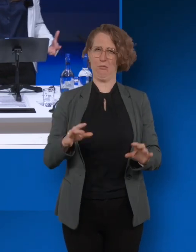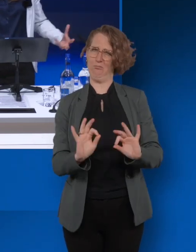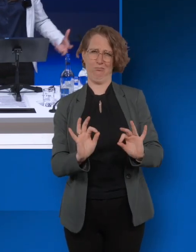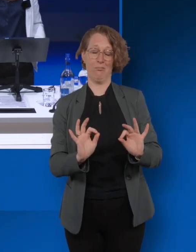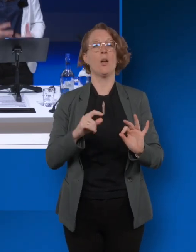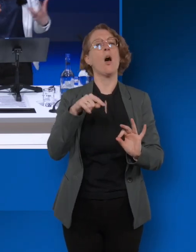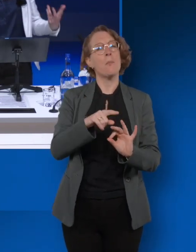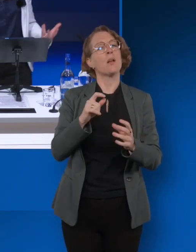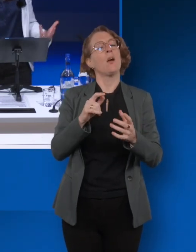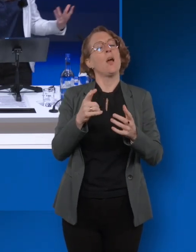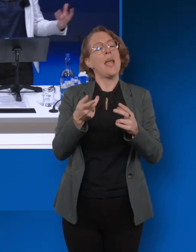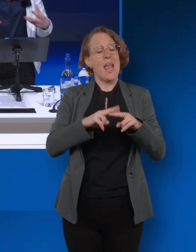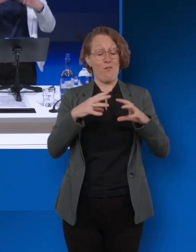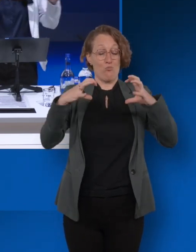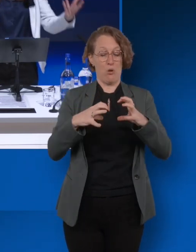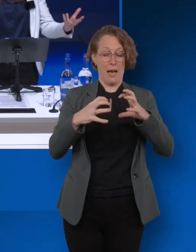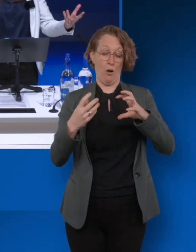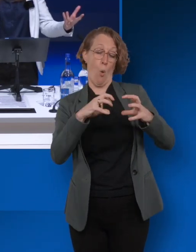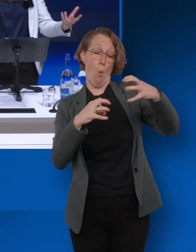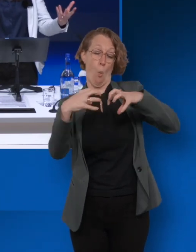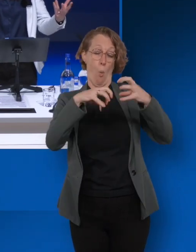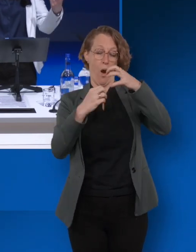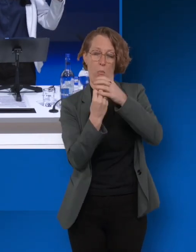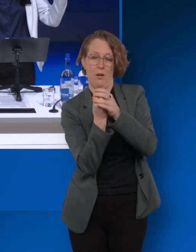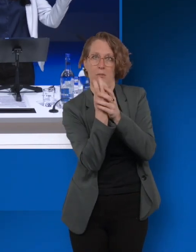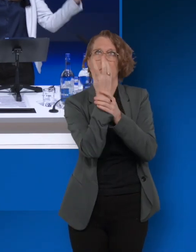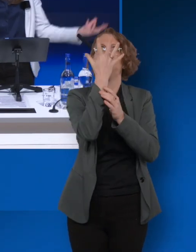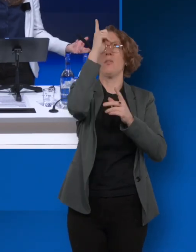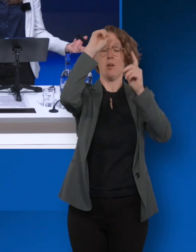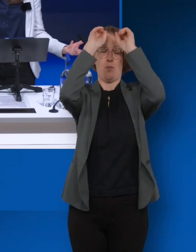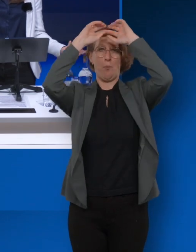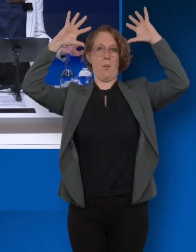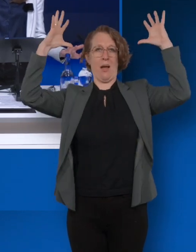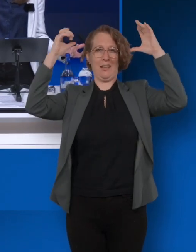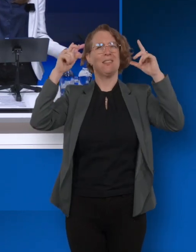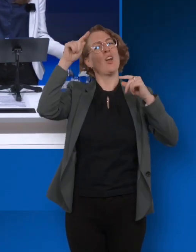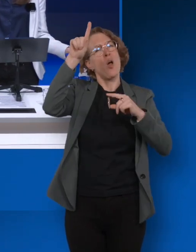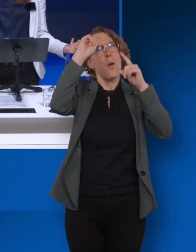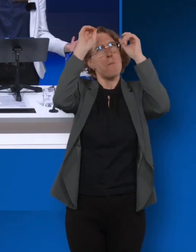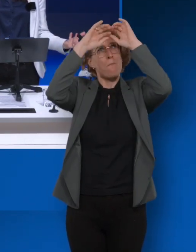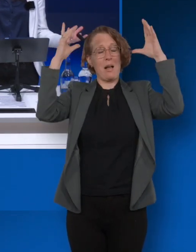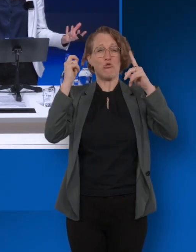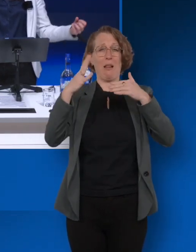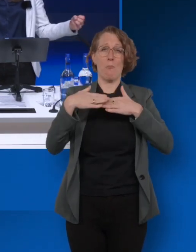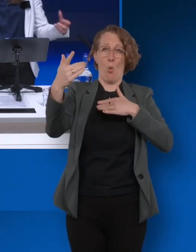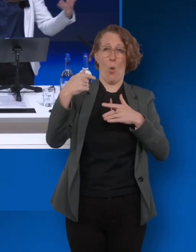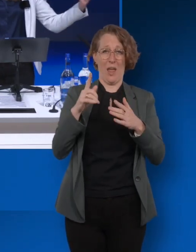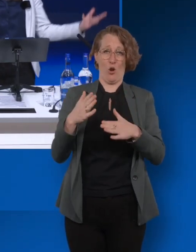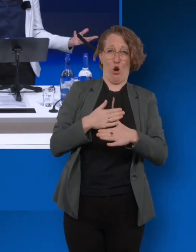of brain parts come together, something new comes into being that is greater than the sum of its original building